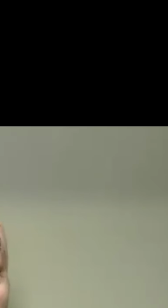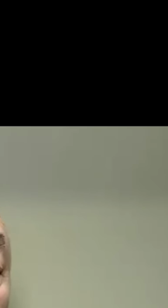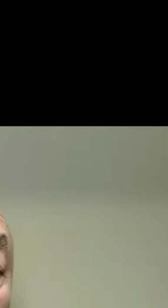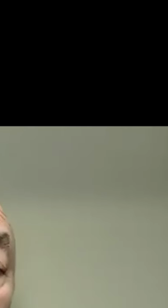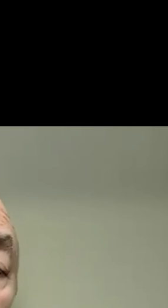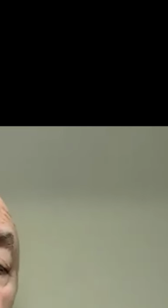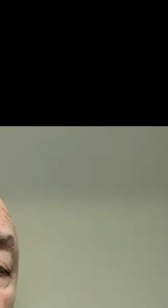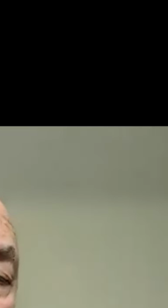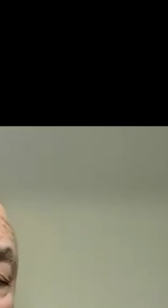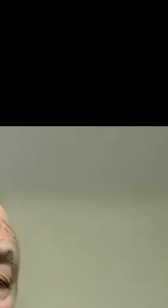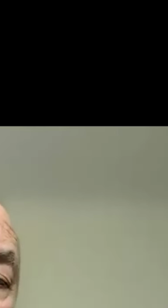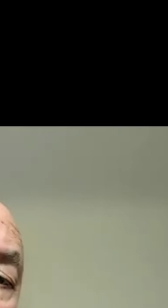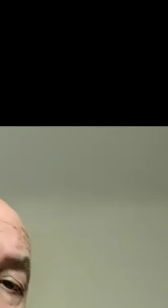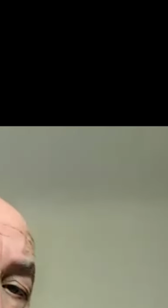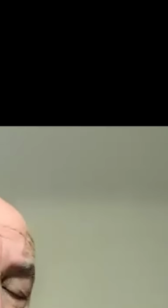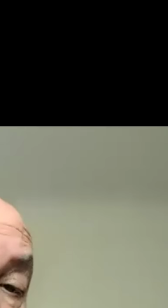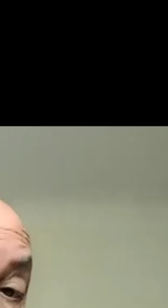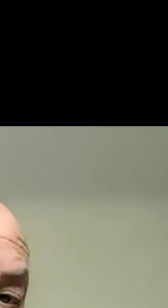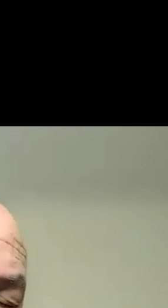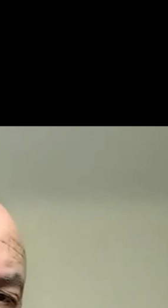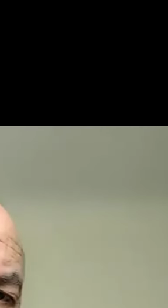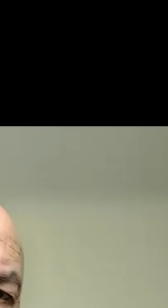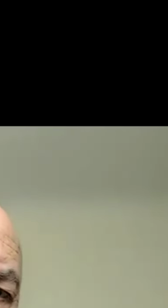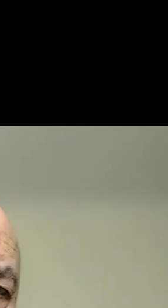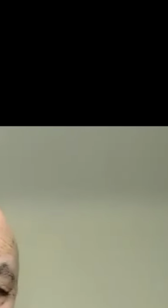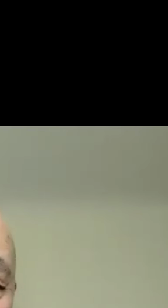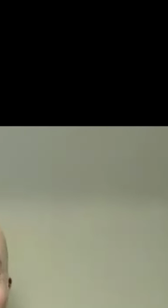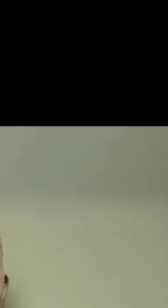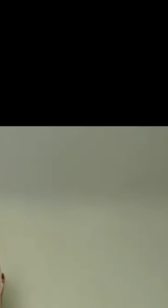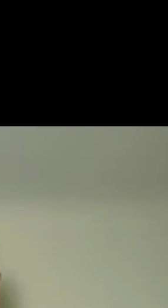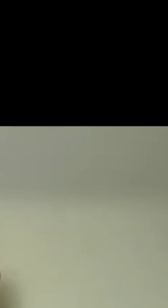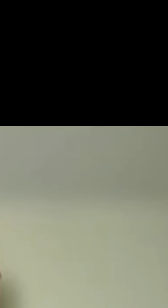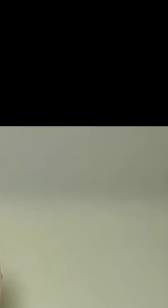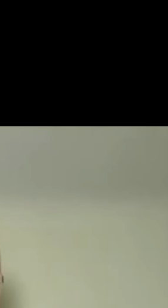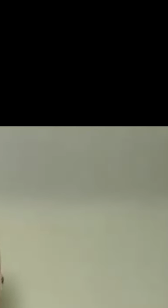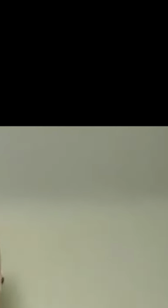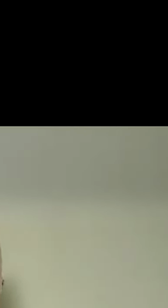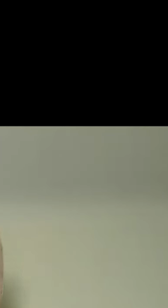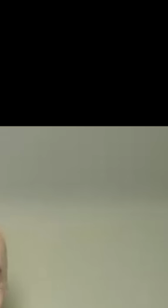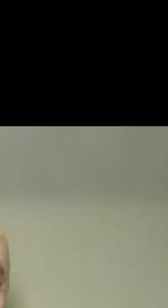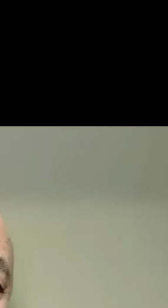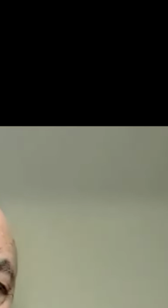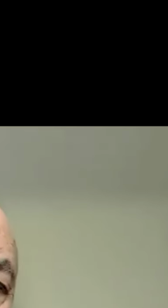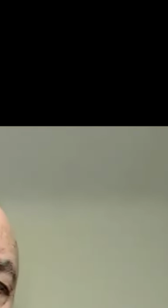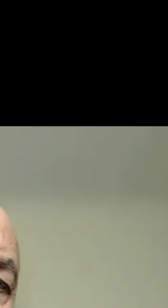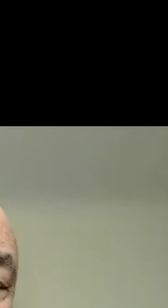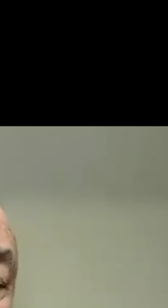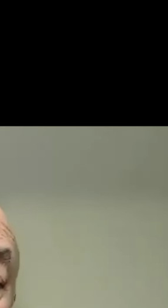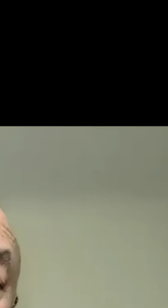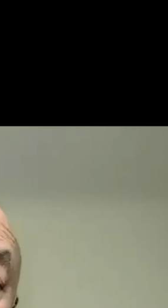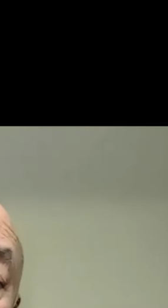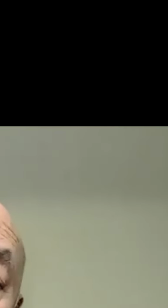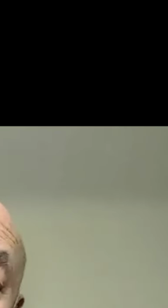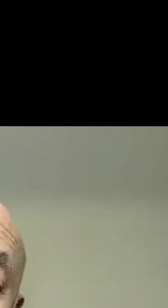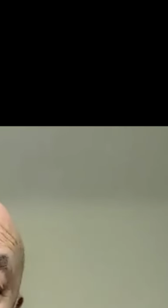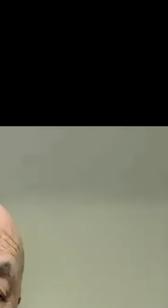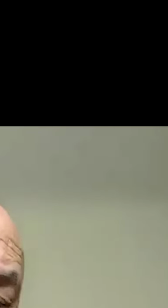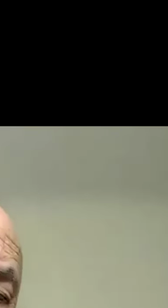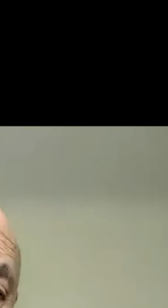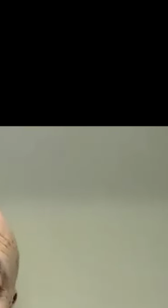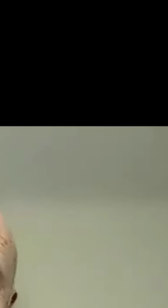of 1.3 billion people who have a disability. One is born with a disability, or one acquires a disability